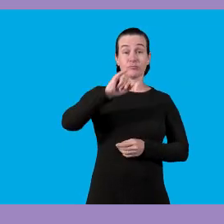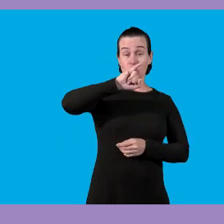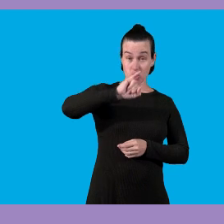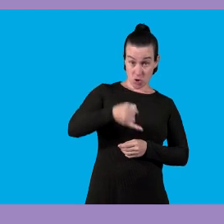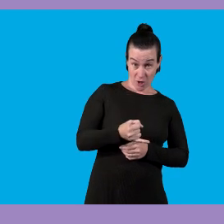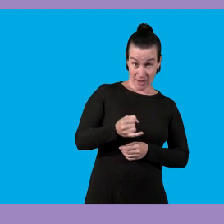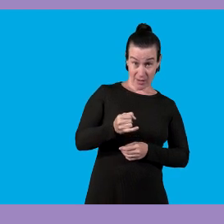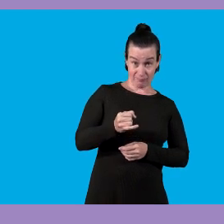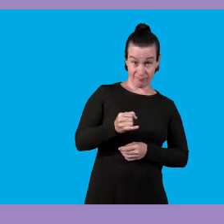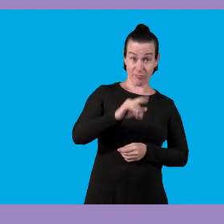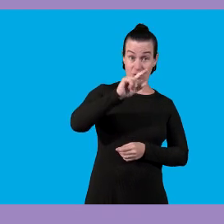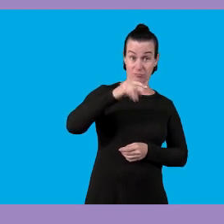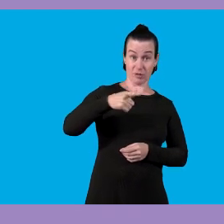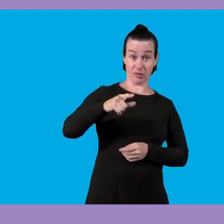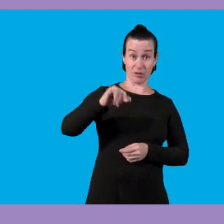and